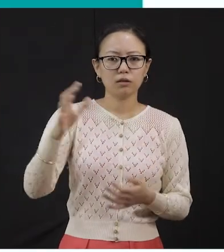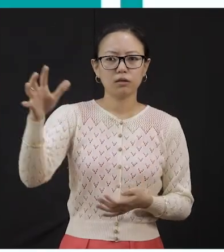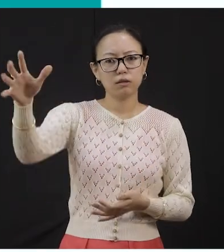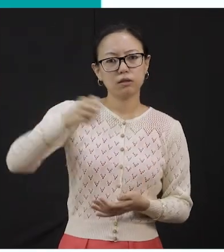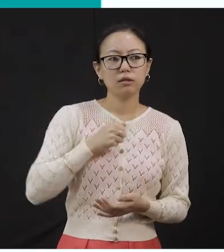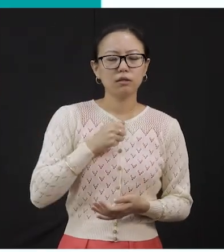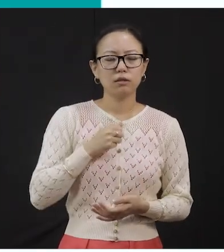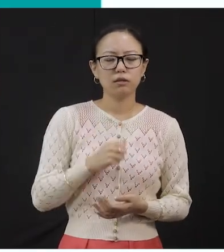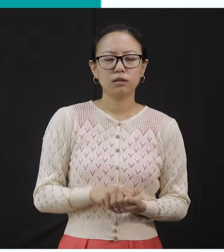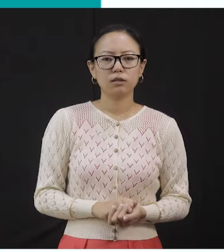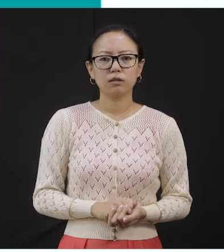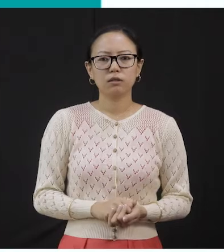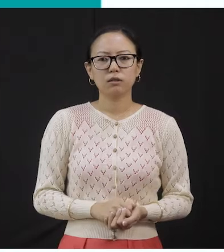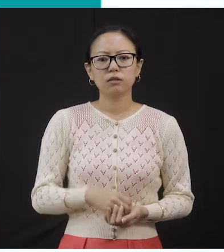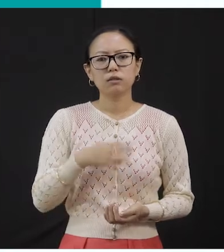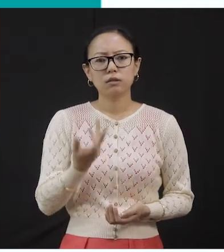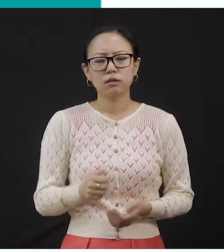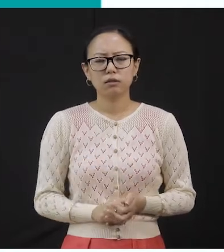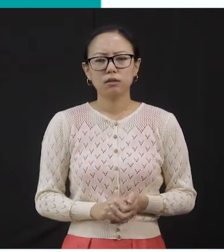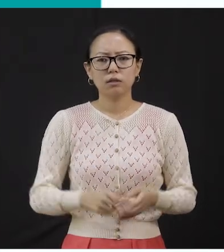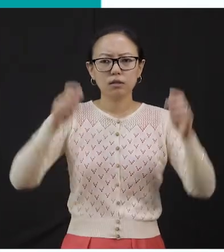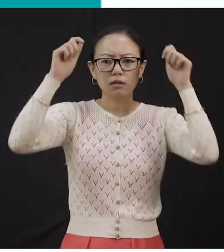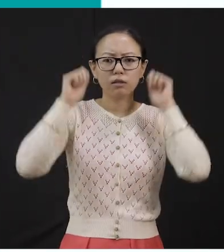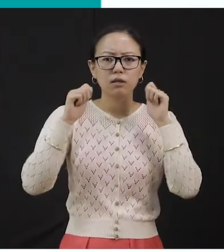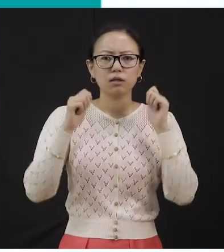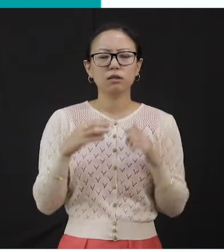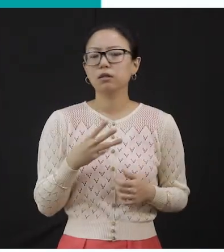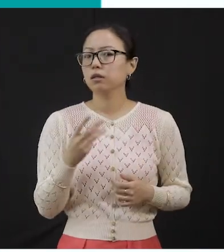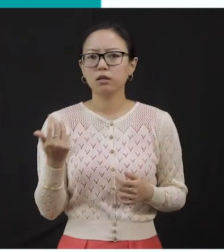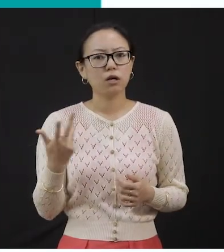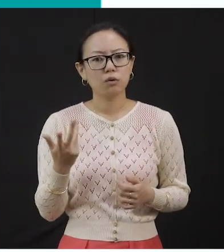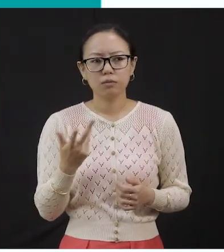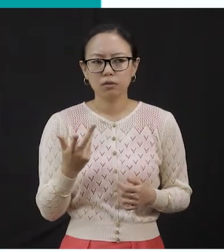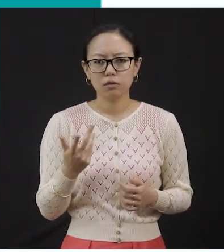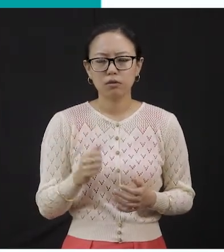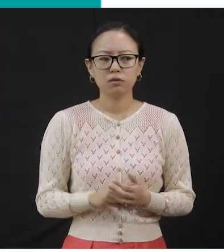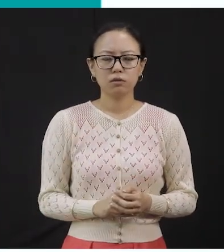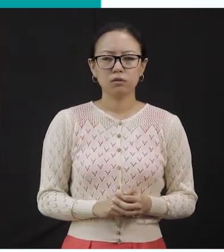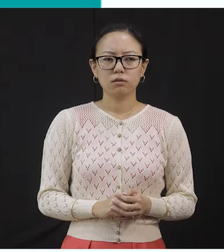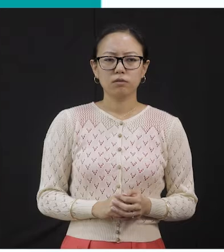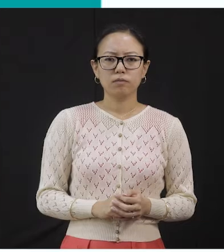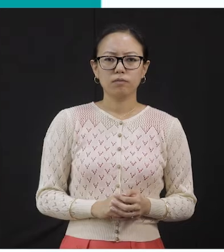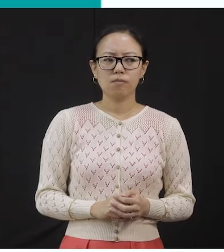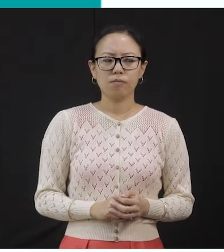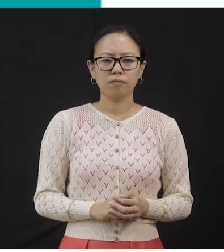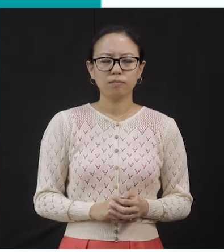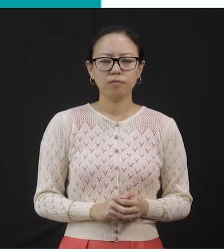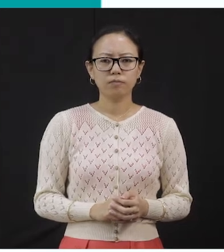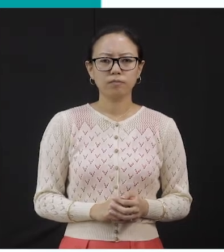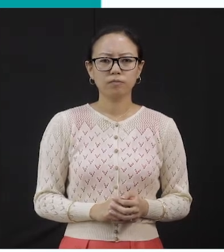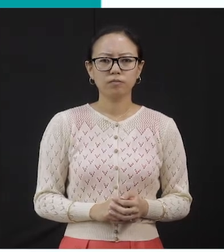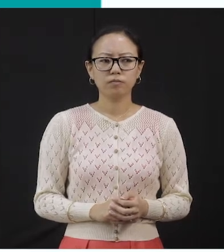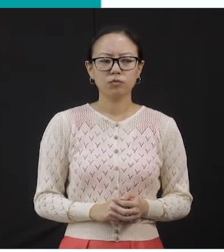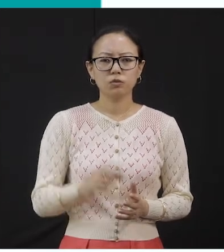here. Okay, I am going to take away one hat from here. Then tell me, how many hats are